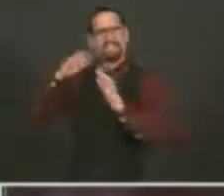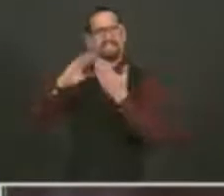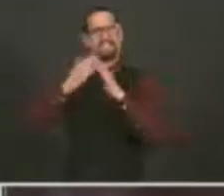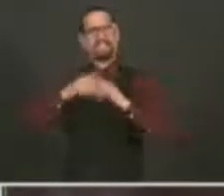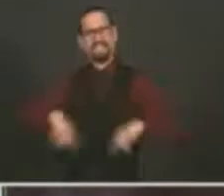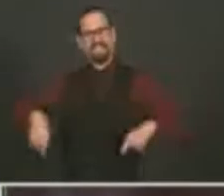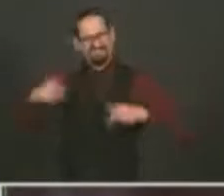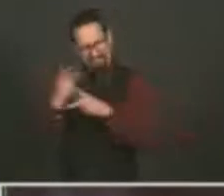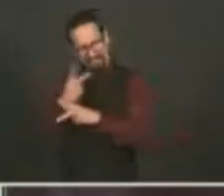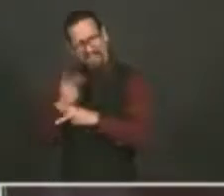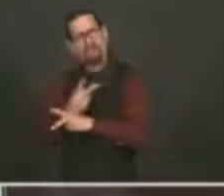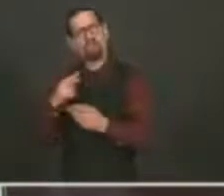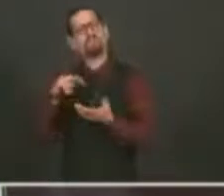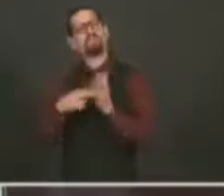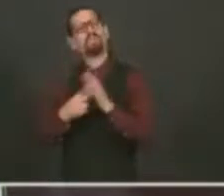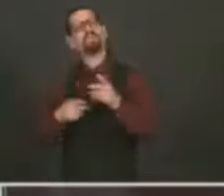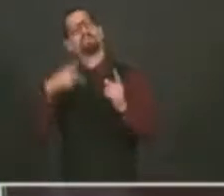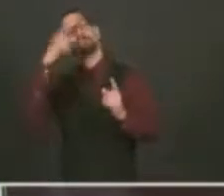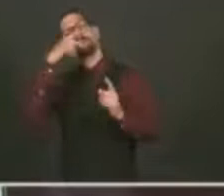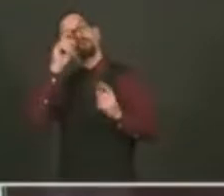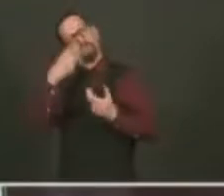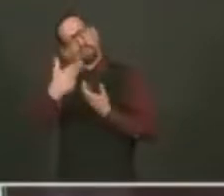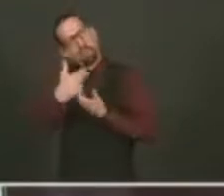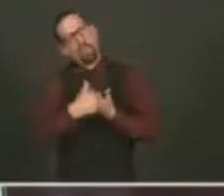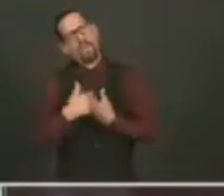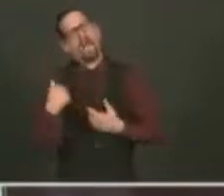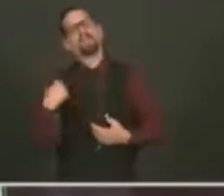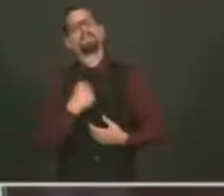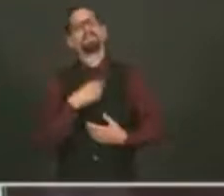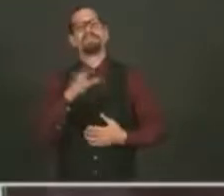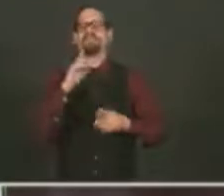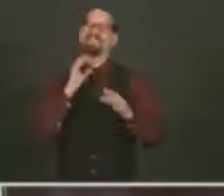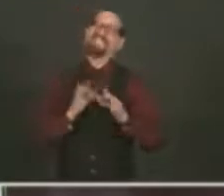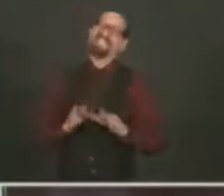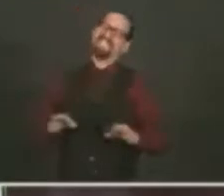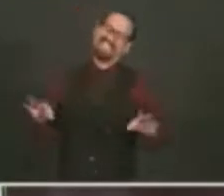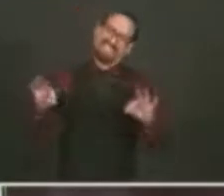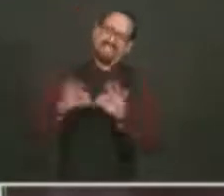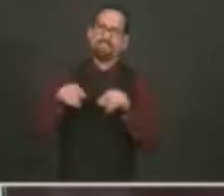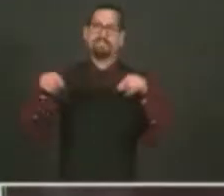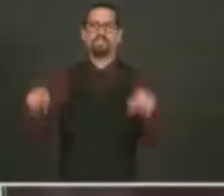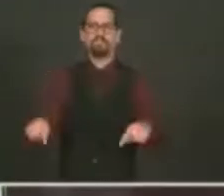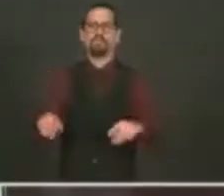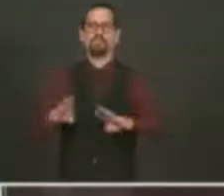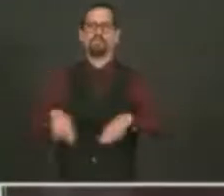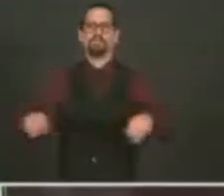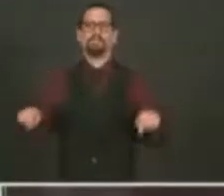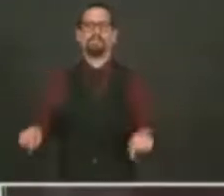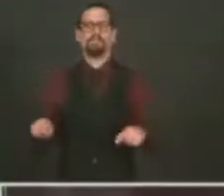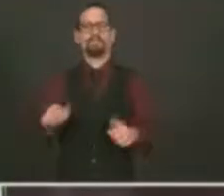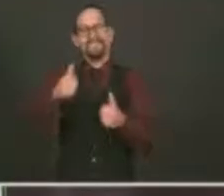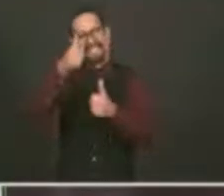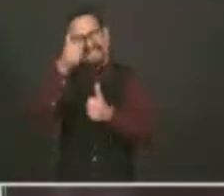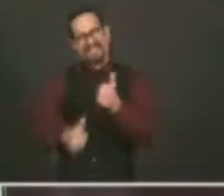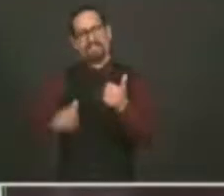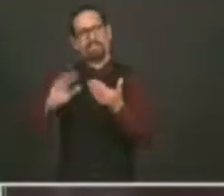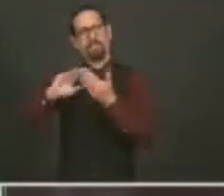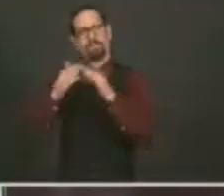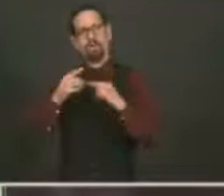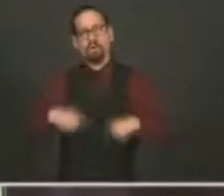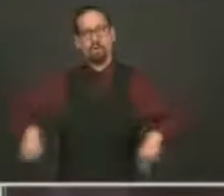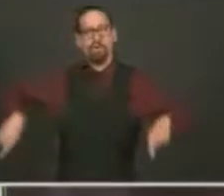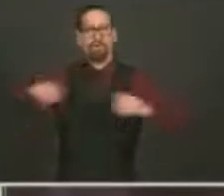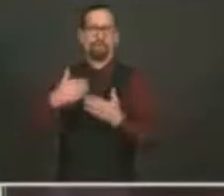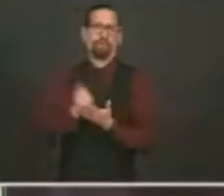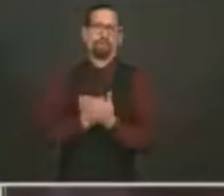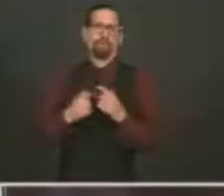it's critical for our children across the board from every community, in particular for those communities